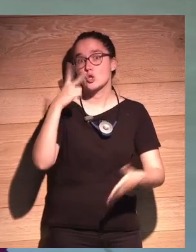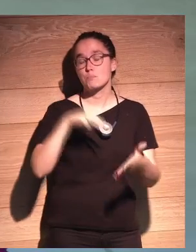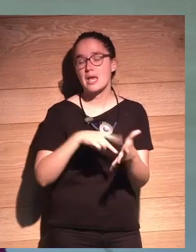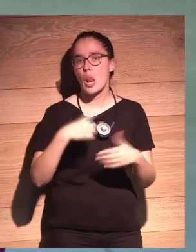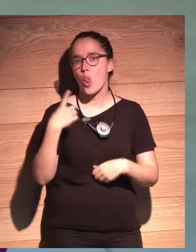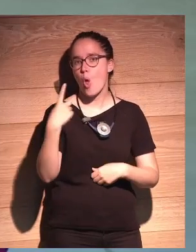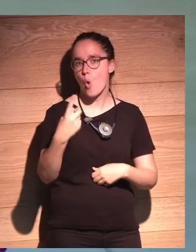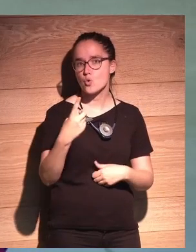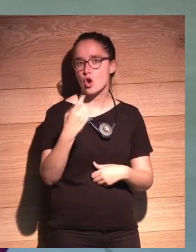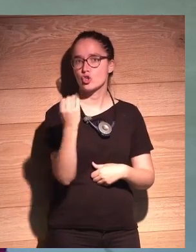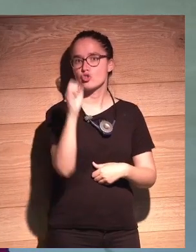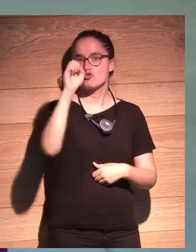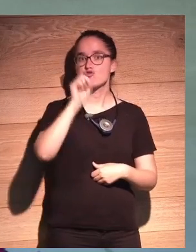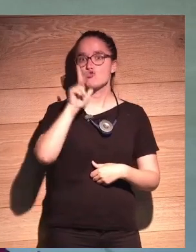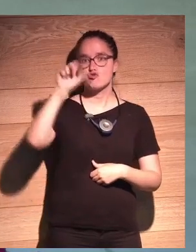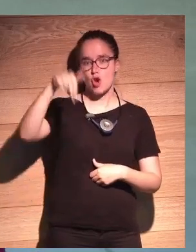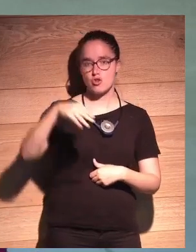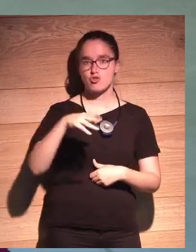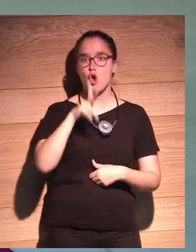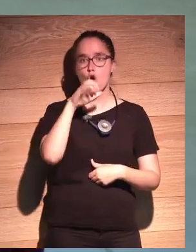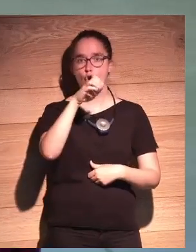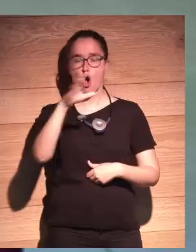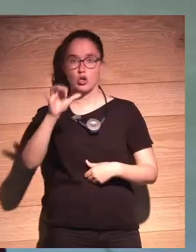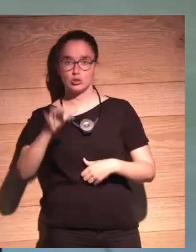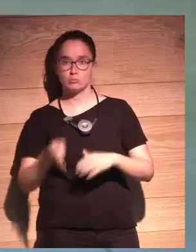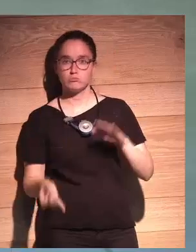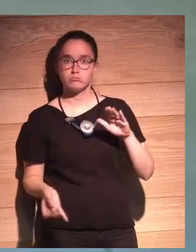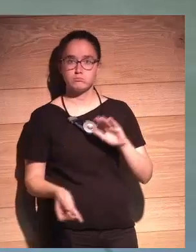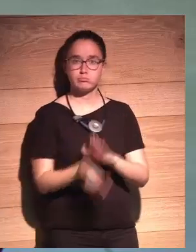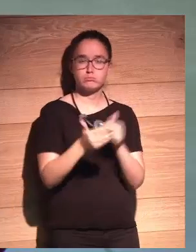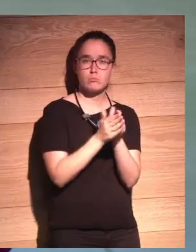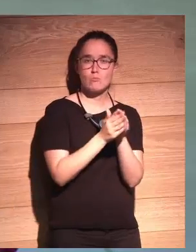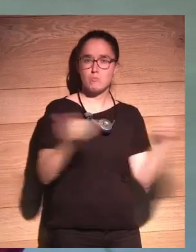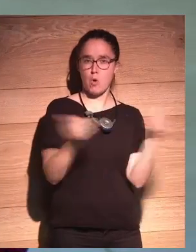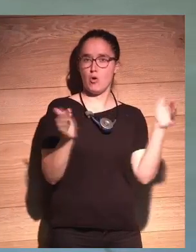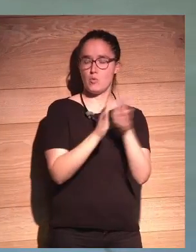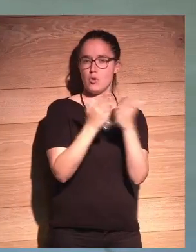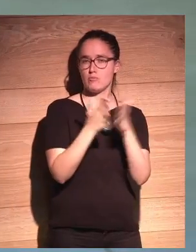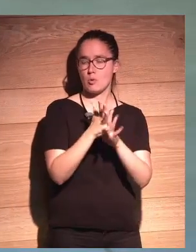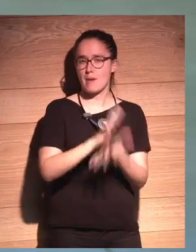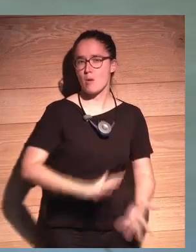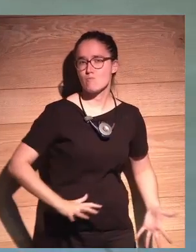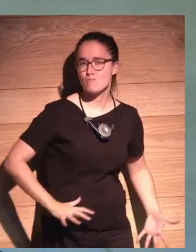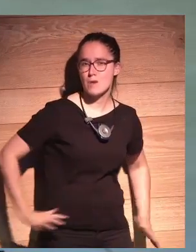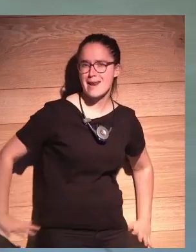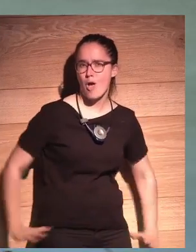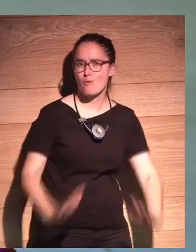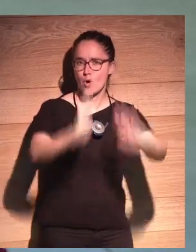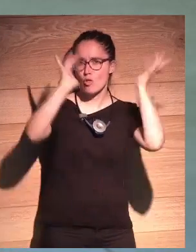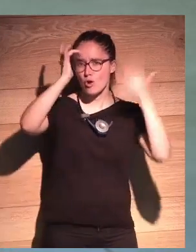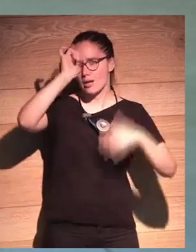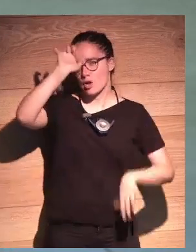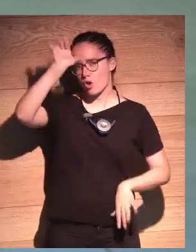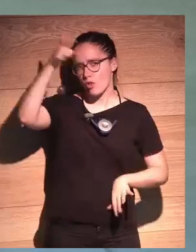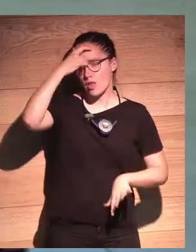Fortunately, in 2001, John Hawkes published work that was a